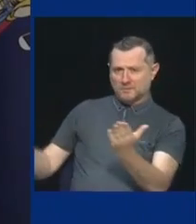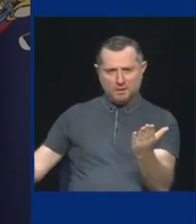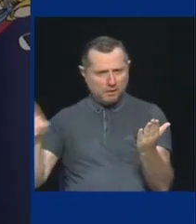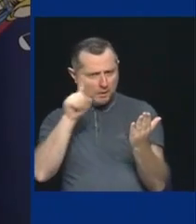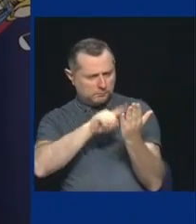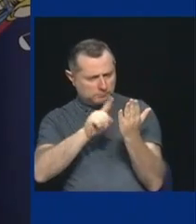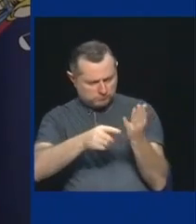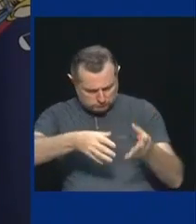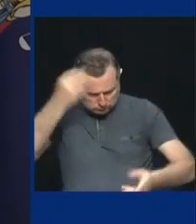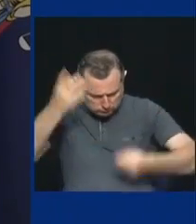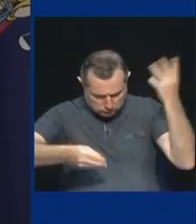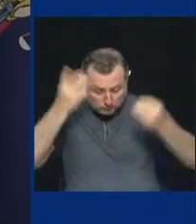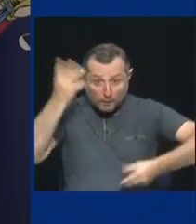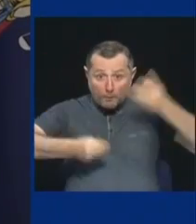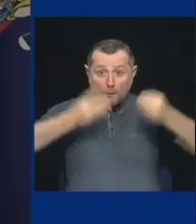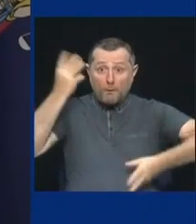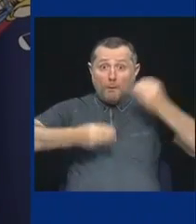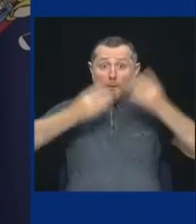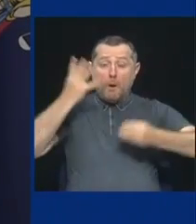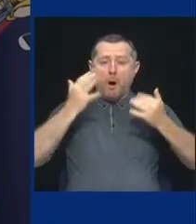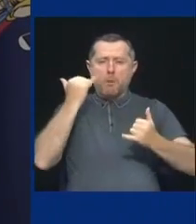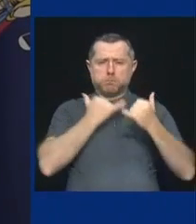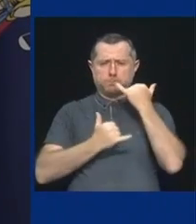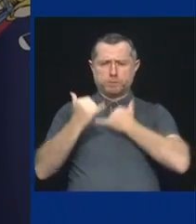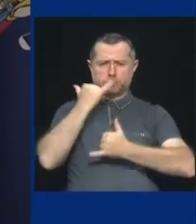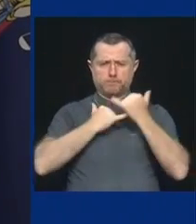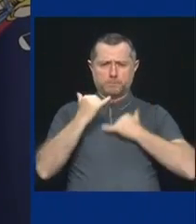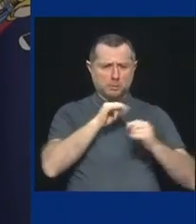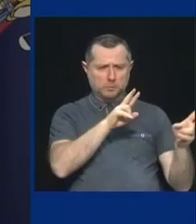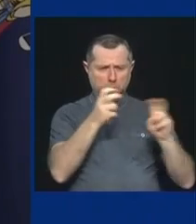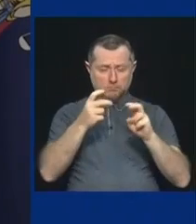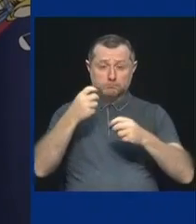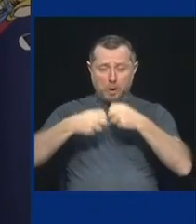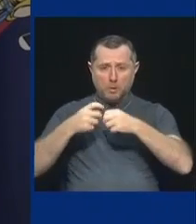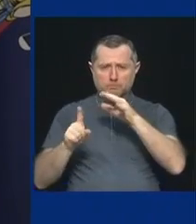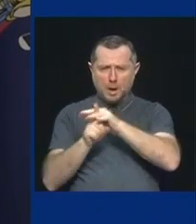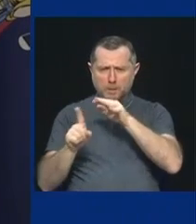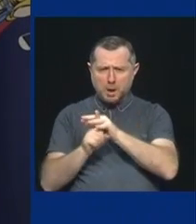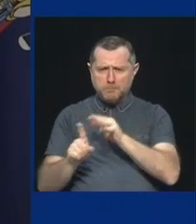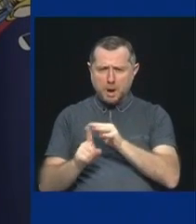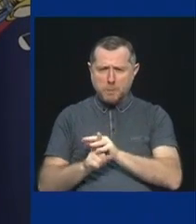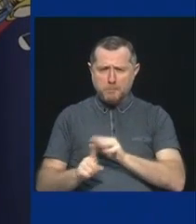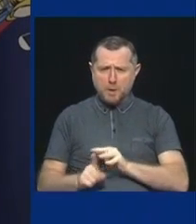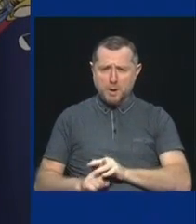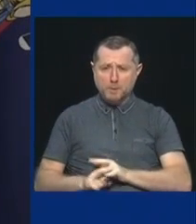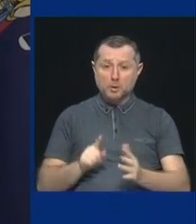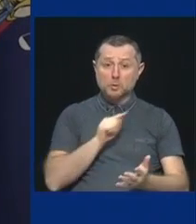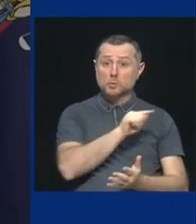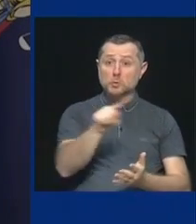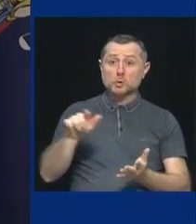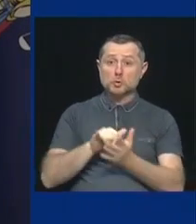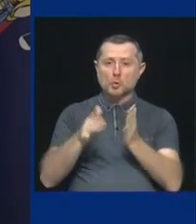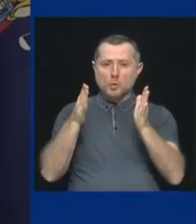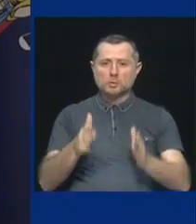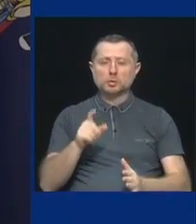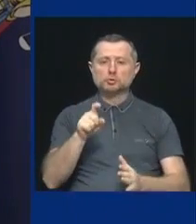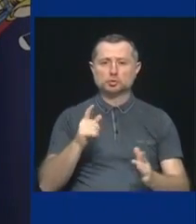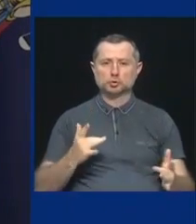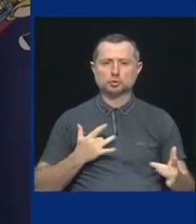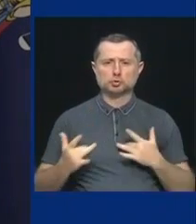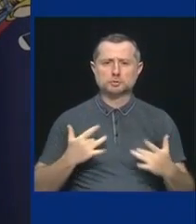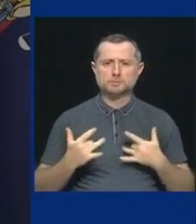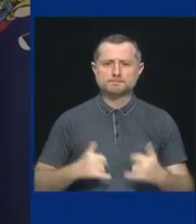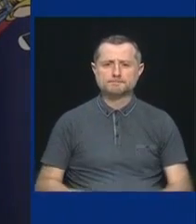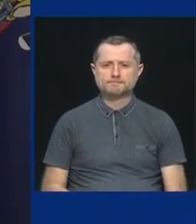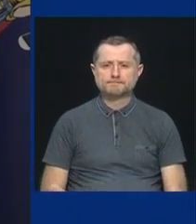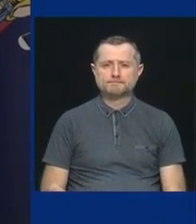resignation. Maybe I'm a little bit jaded, but when I hear him talk about New Yorkers and talk about apologizing to the officer who's on a